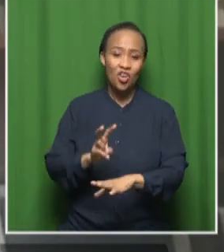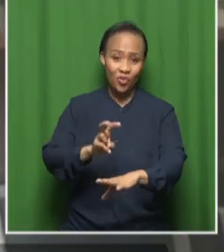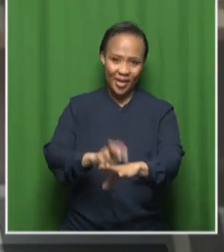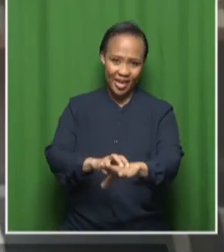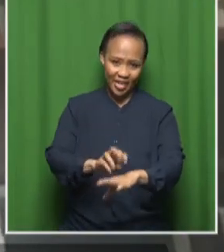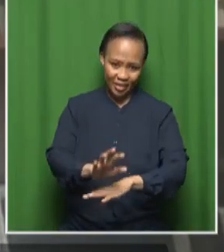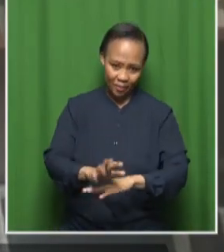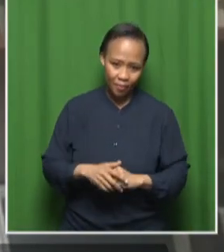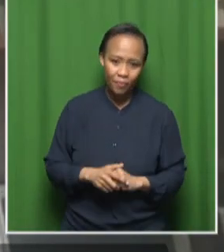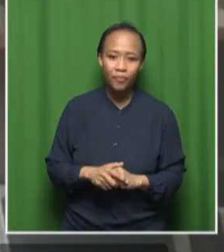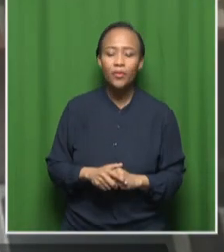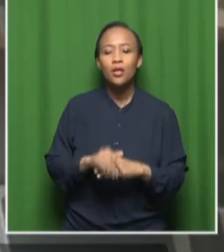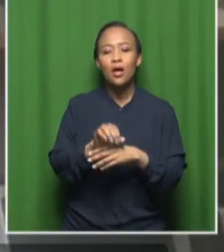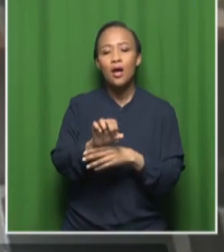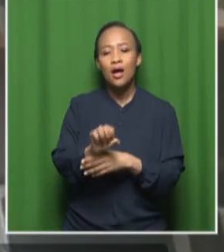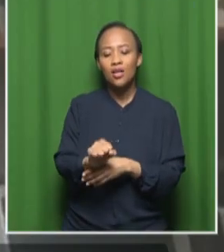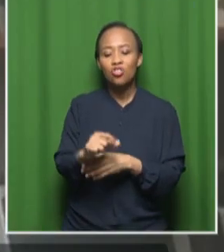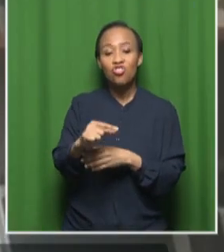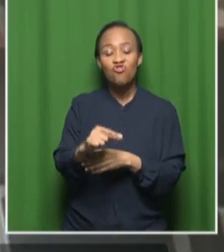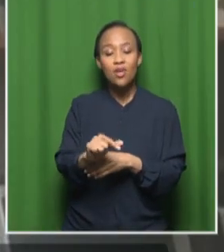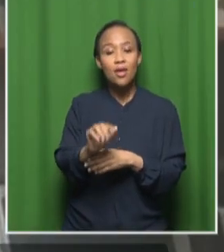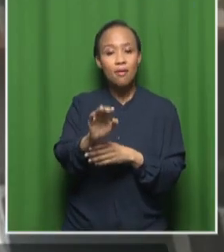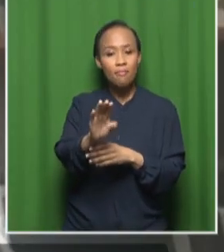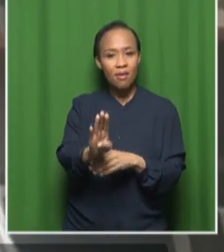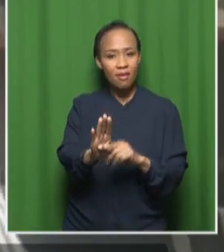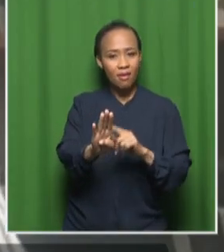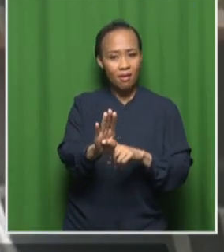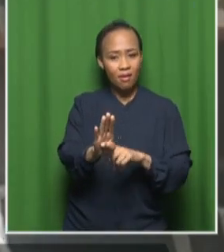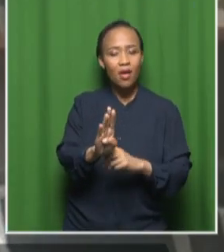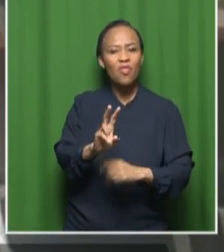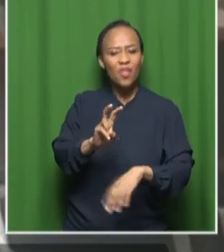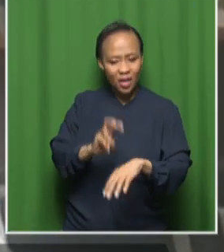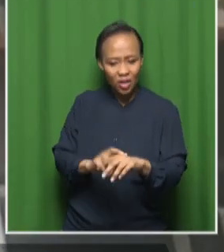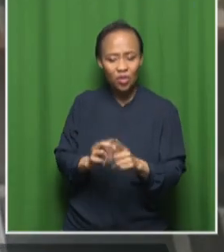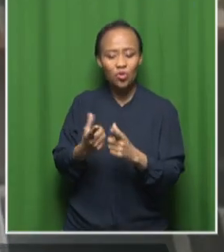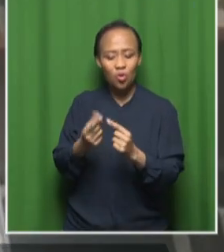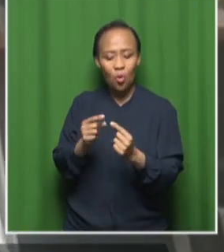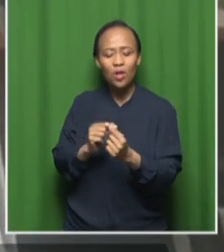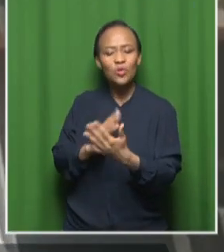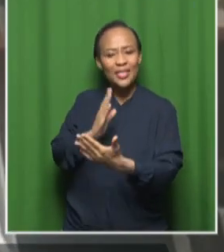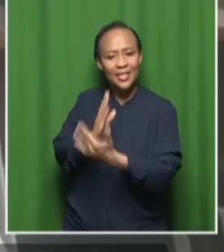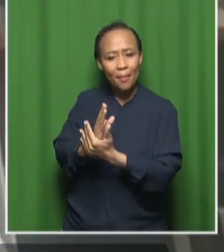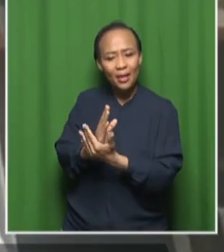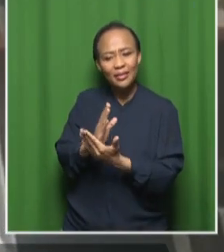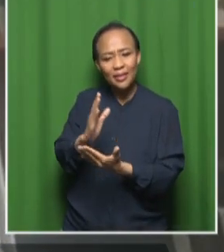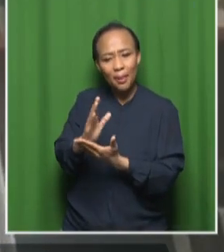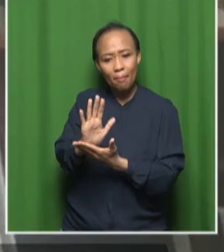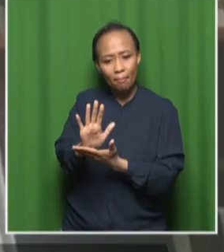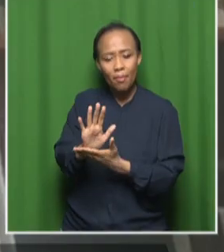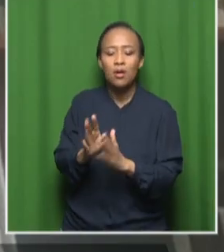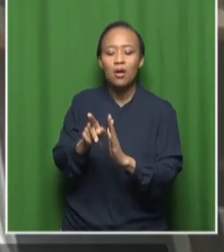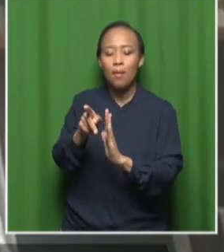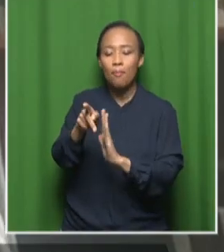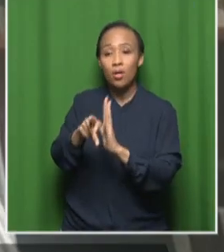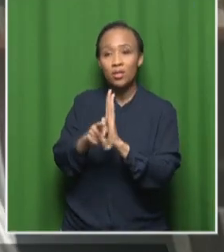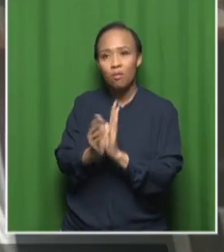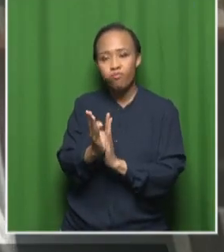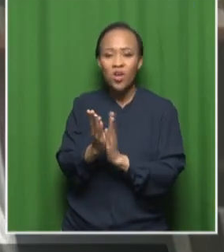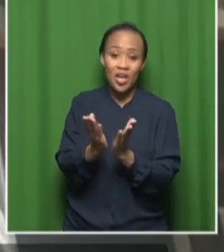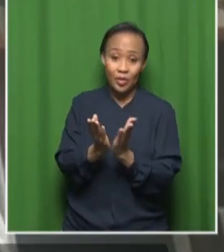for the SGB to determine some of the policies at the school. But the Bella Bill, in fact, is seeking to